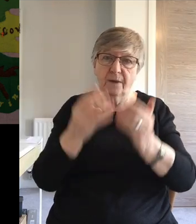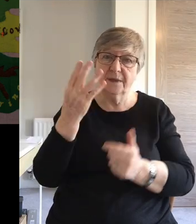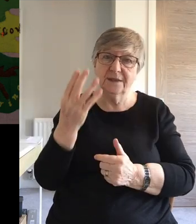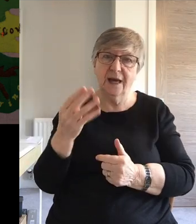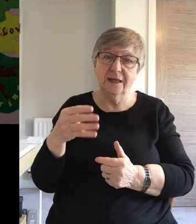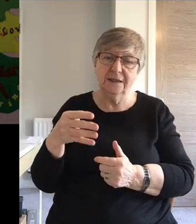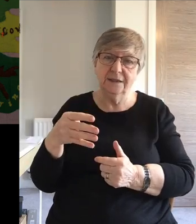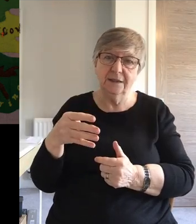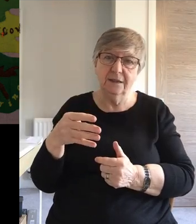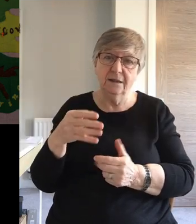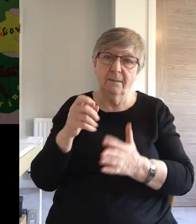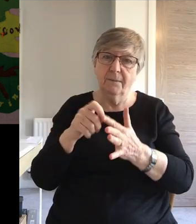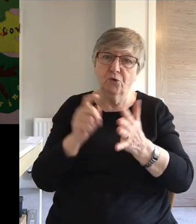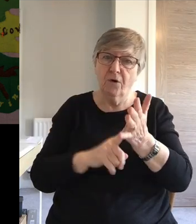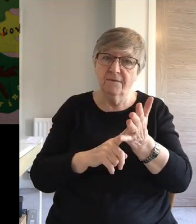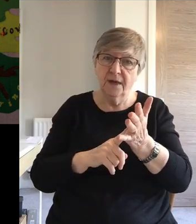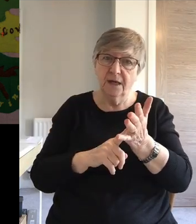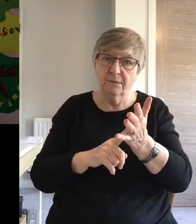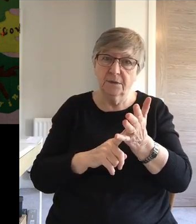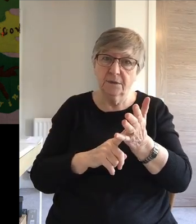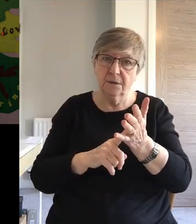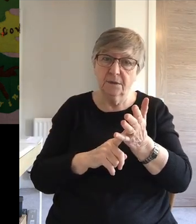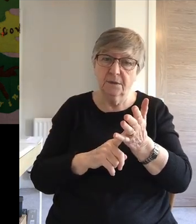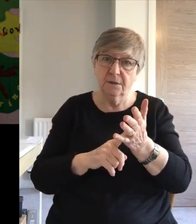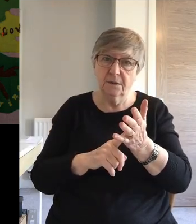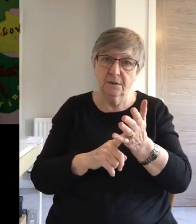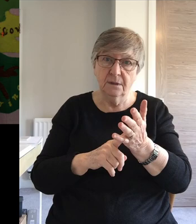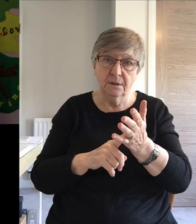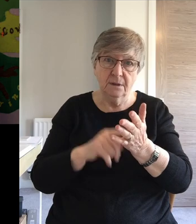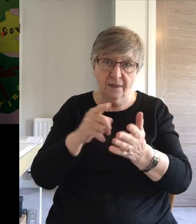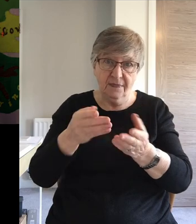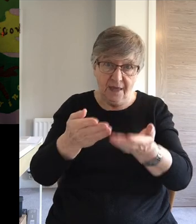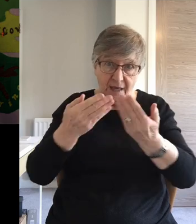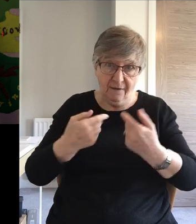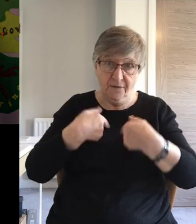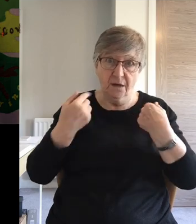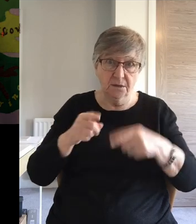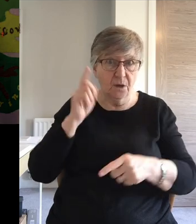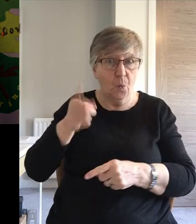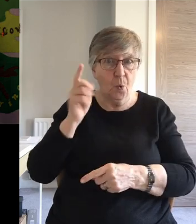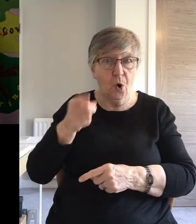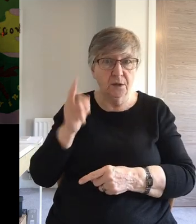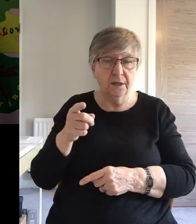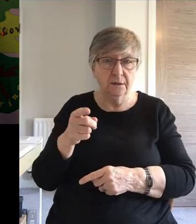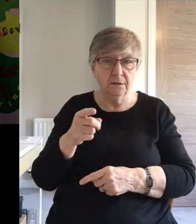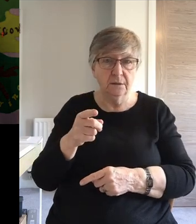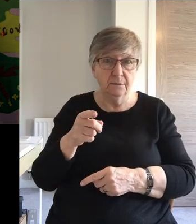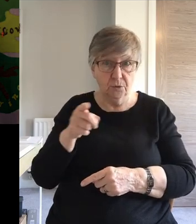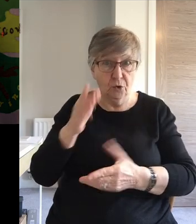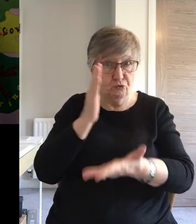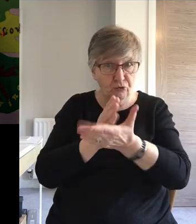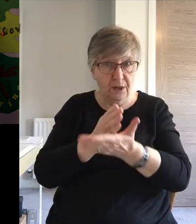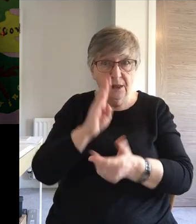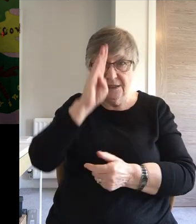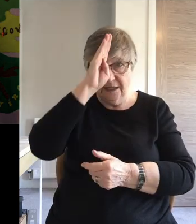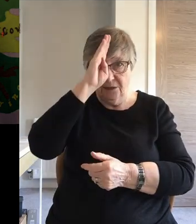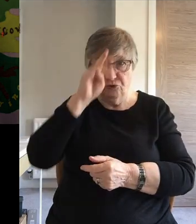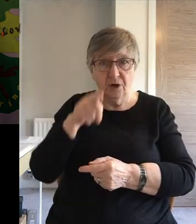Chapter 9 of Proverbs would not be giving us this warning were there not real dangers.